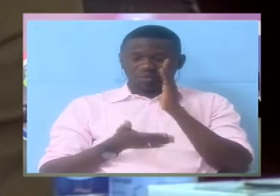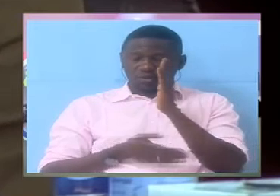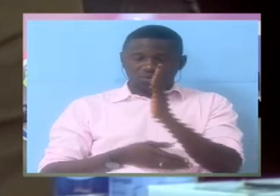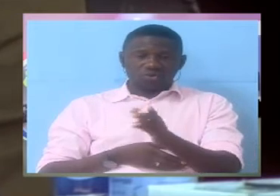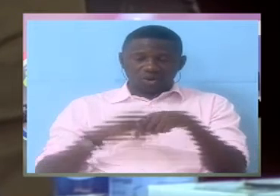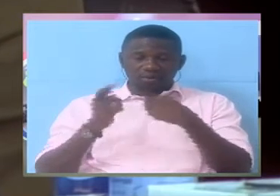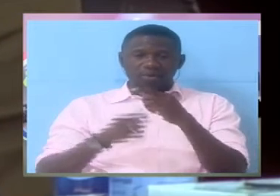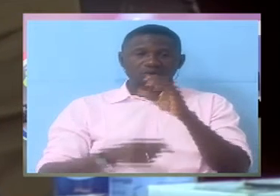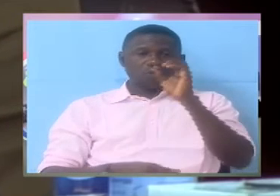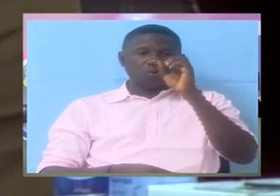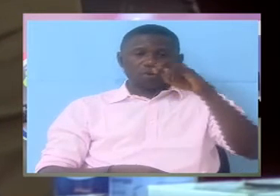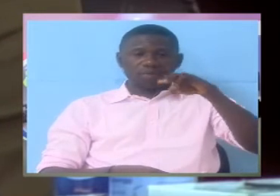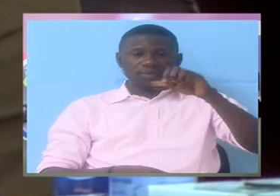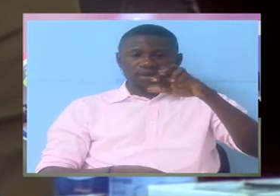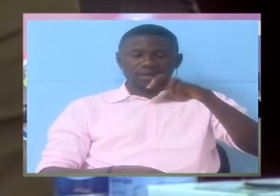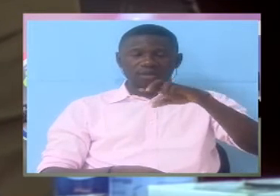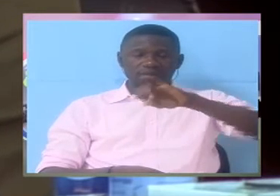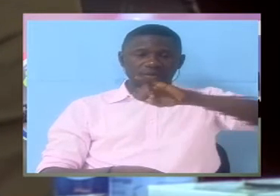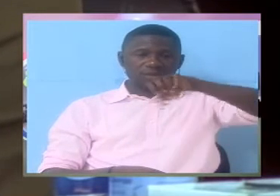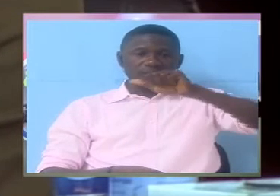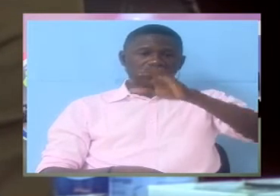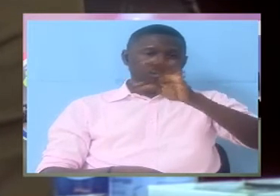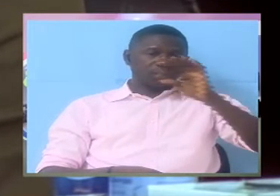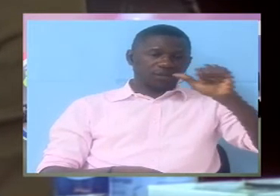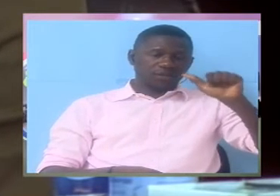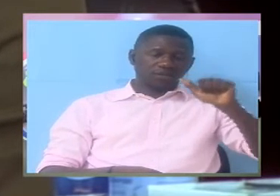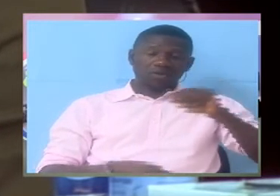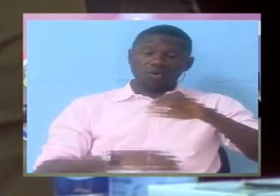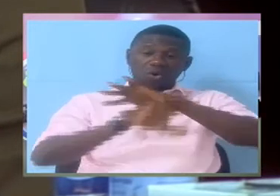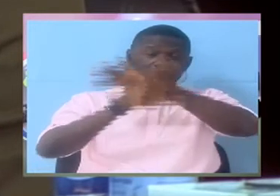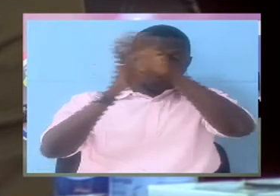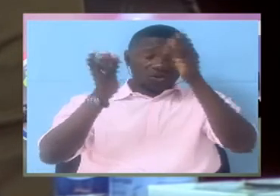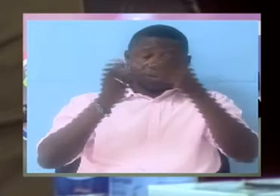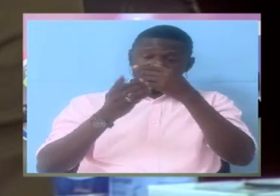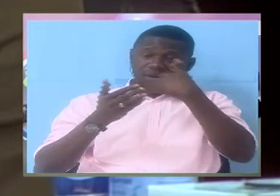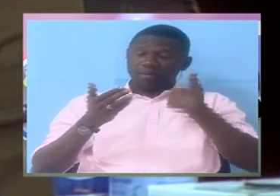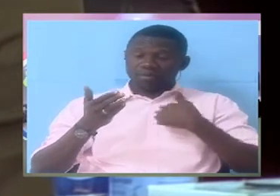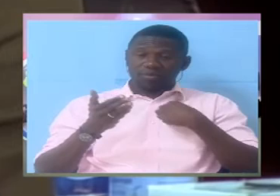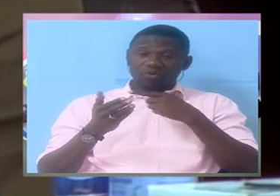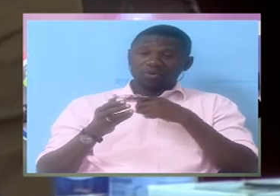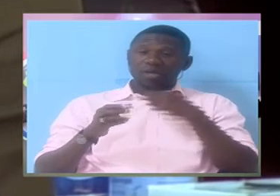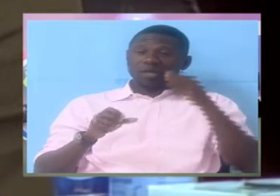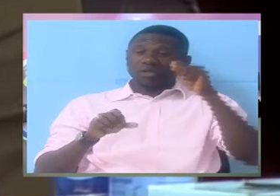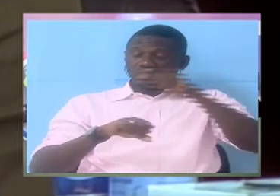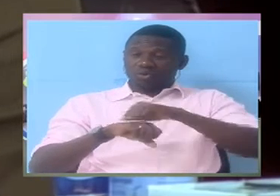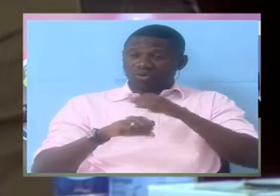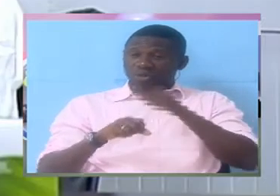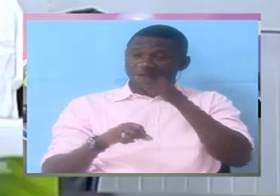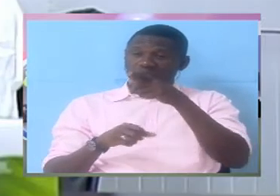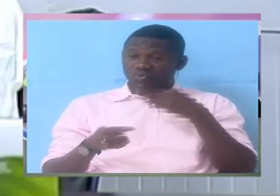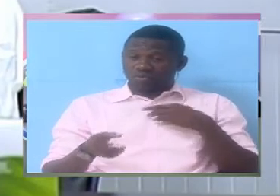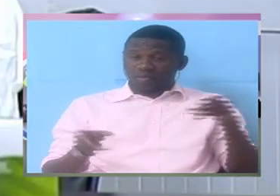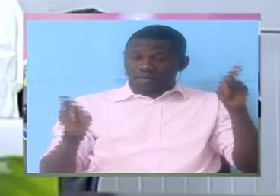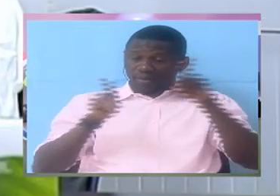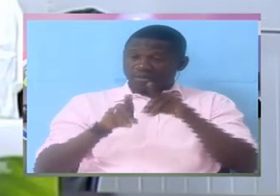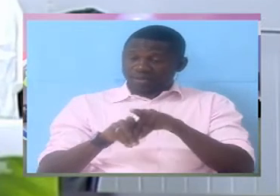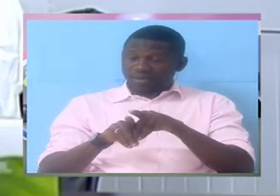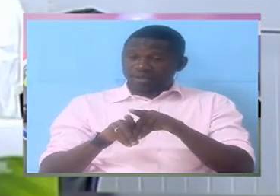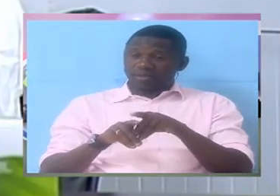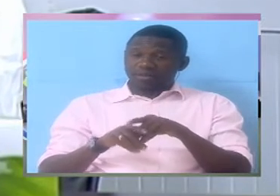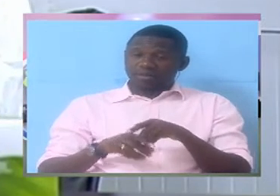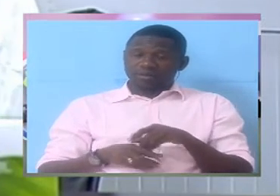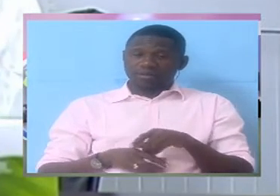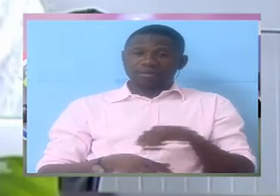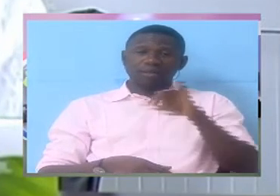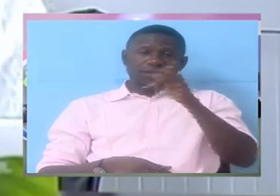by you personally. Nimmolu menu ngeto foten e bela li paron en tajire yakono e fango bulo mar ba ma beta jele. Yes,